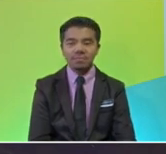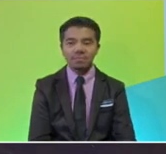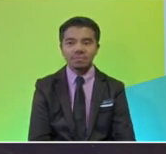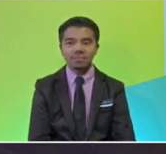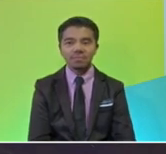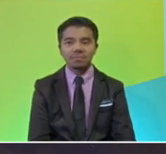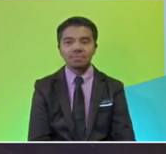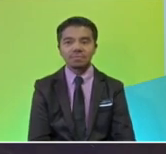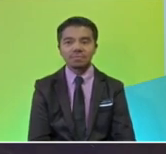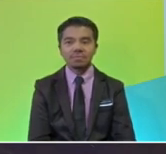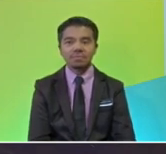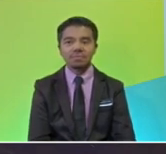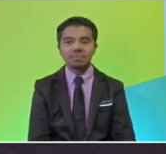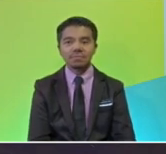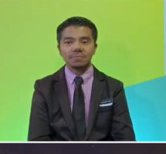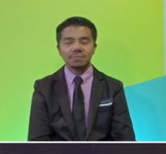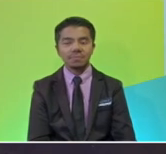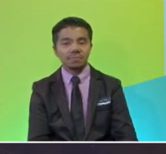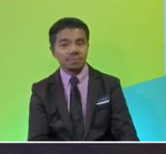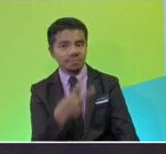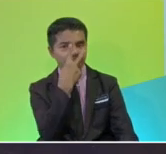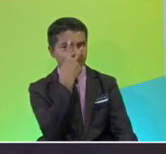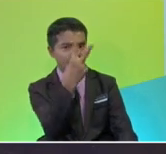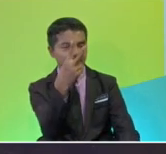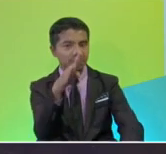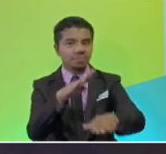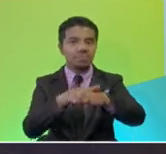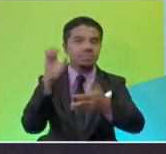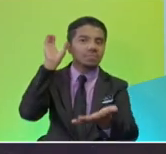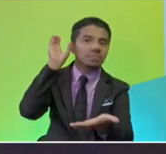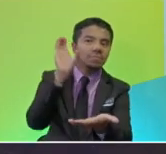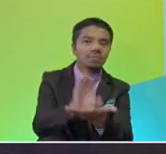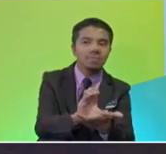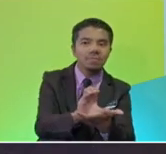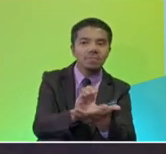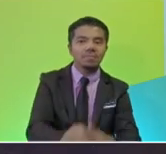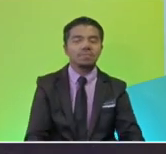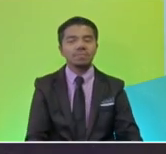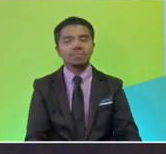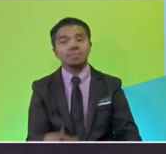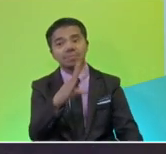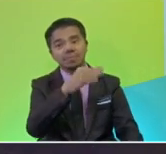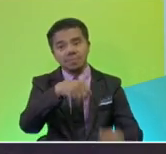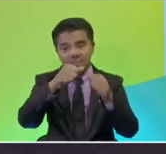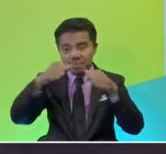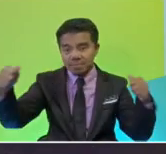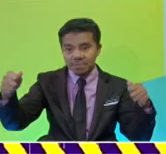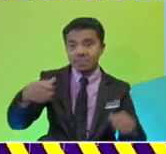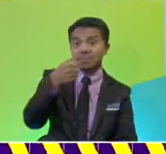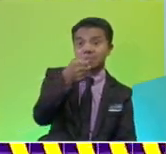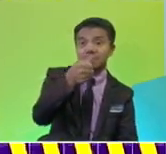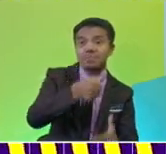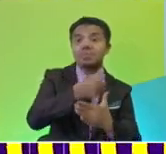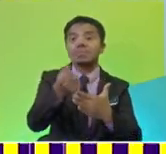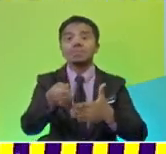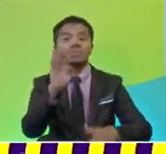analyse the picture. And then only analyse the sentences. Good. Right. Now, do you have the answers? So is it A or B? You can show us on the camera.